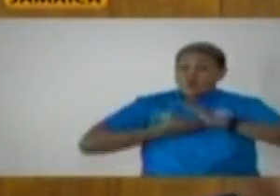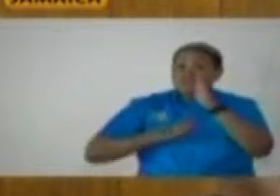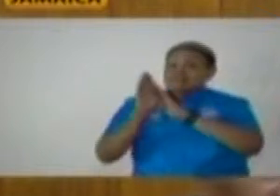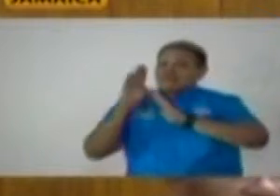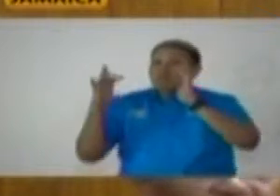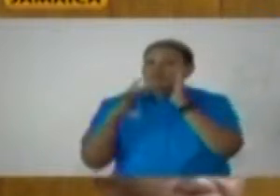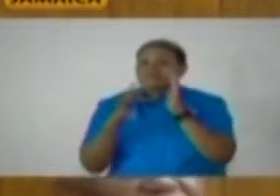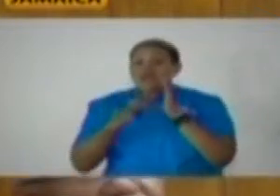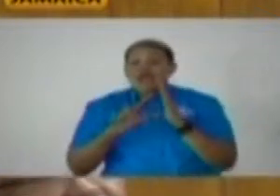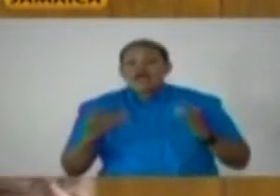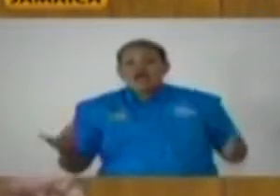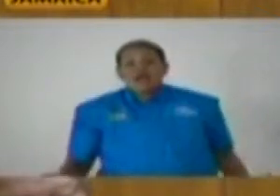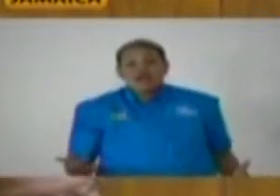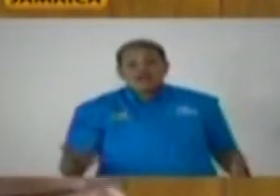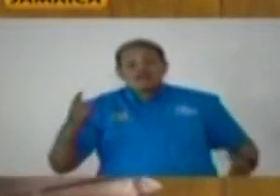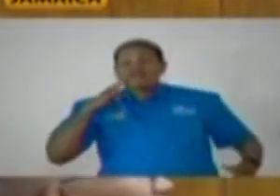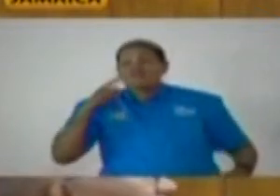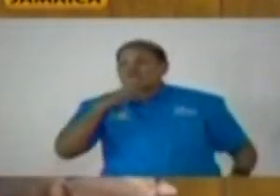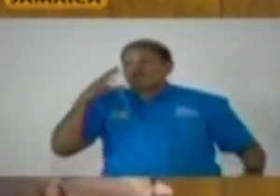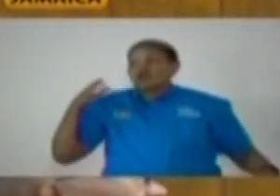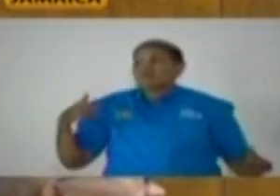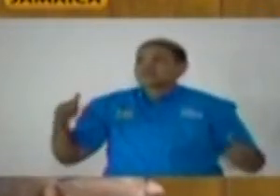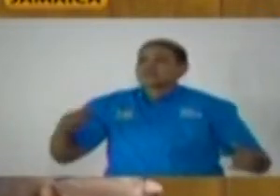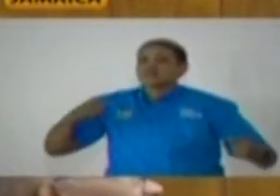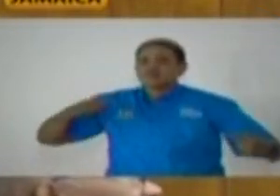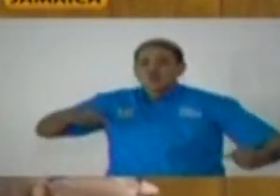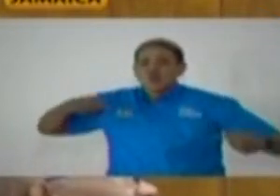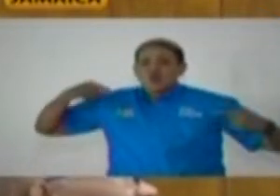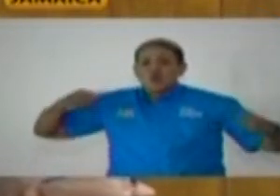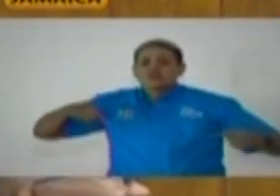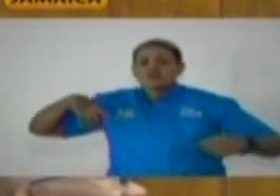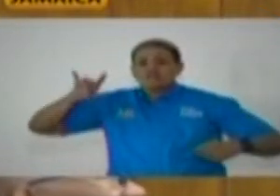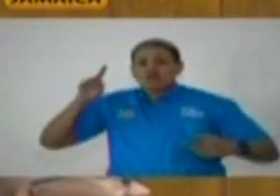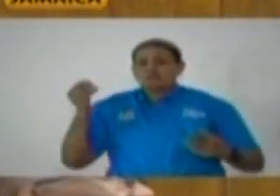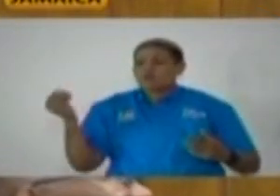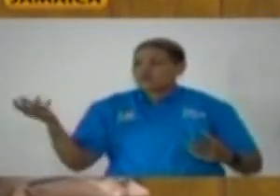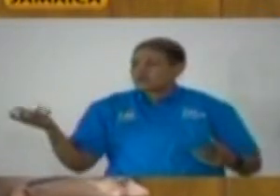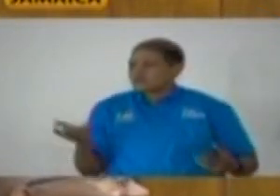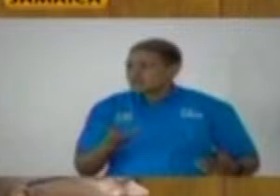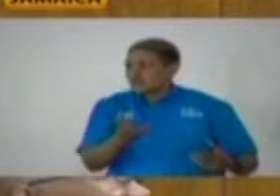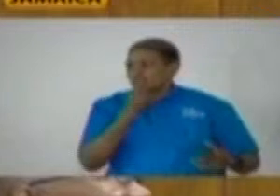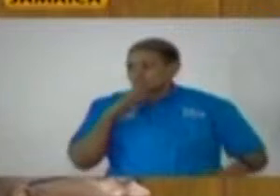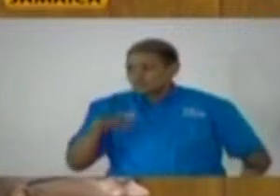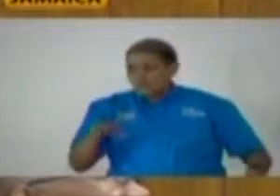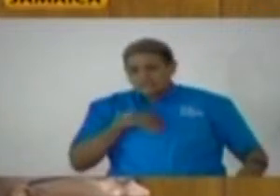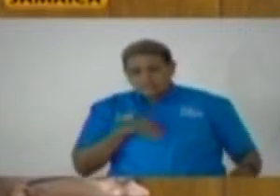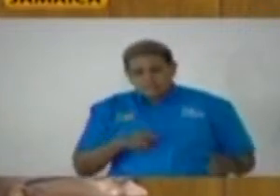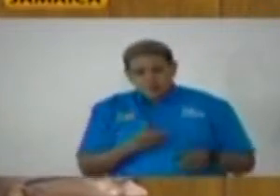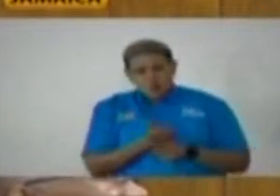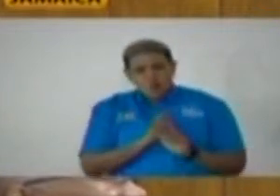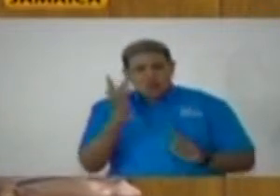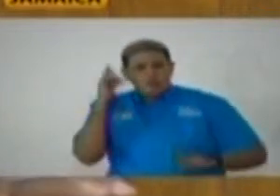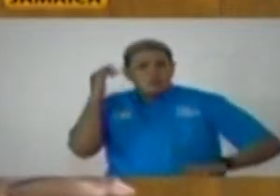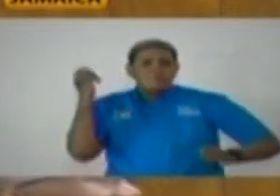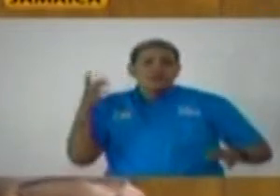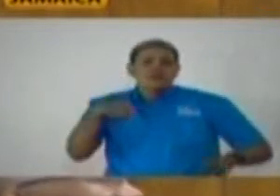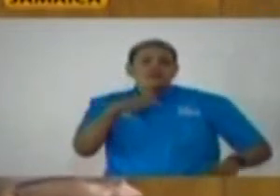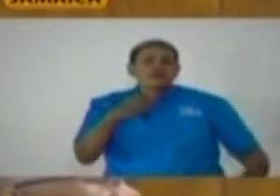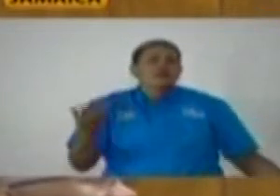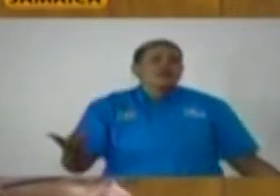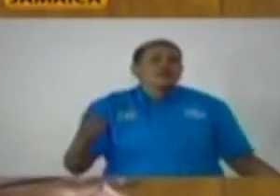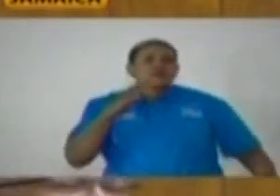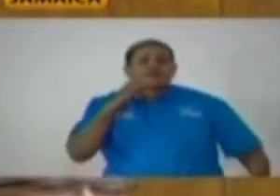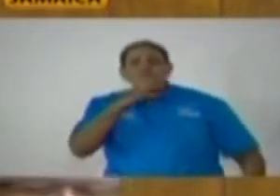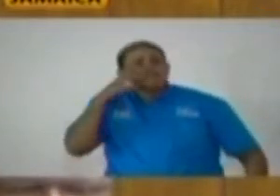bank, farmers still struggle to find the collateral to take up the loans. Because for many of them,